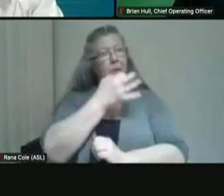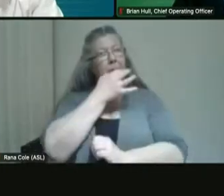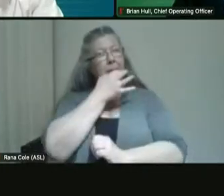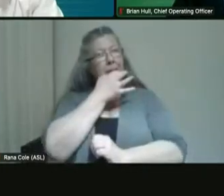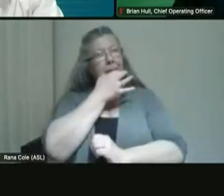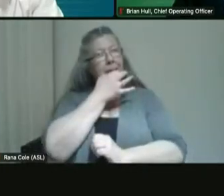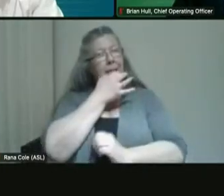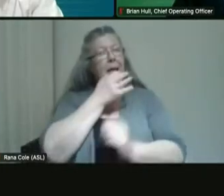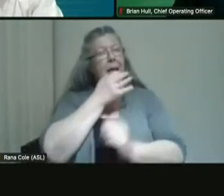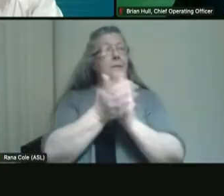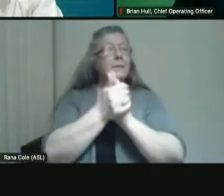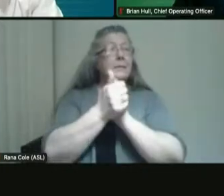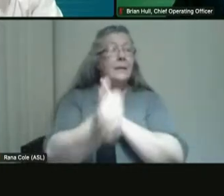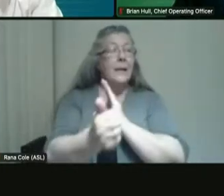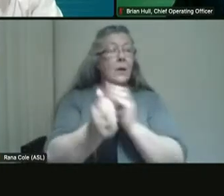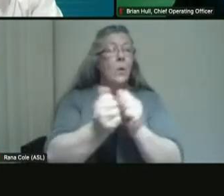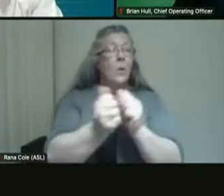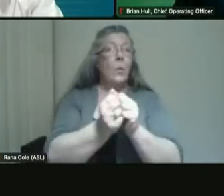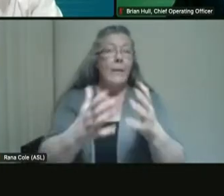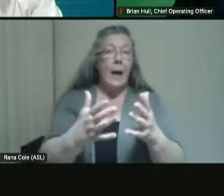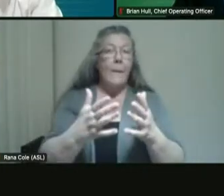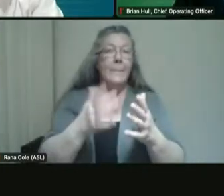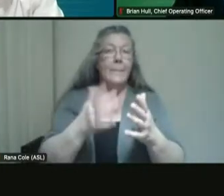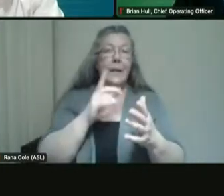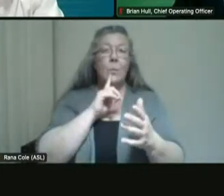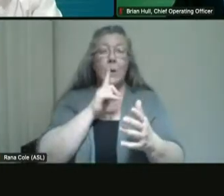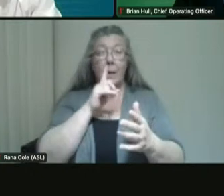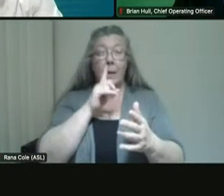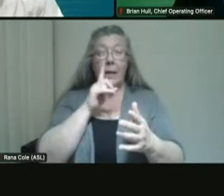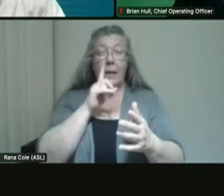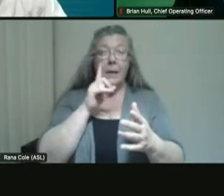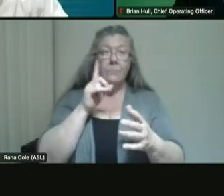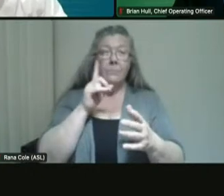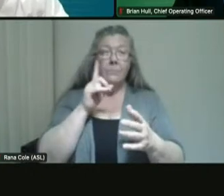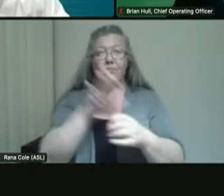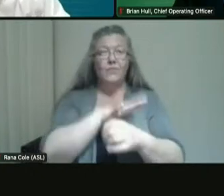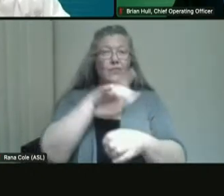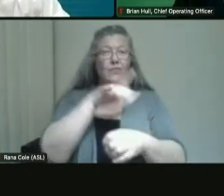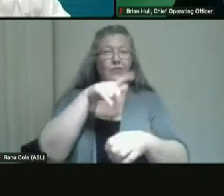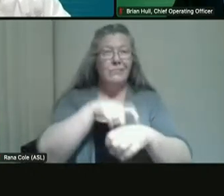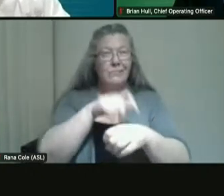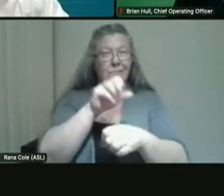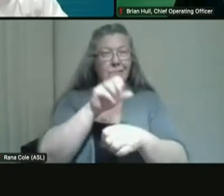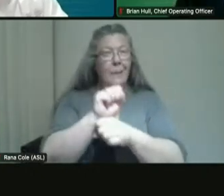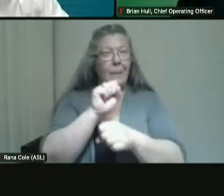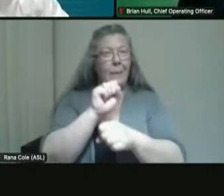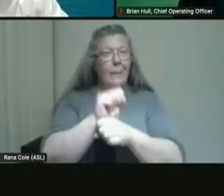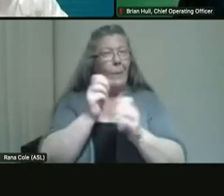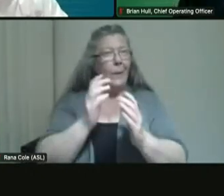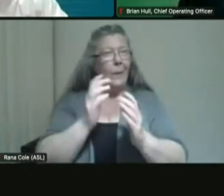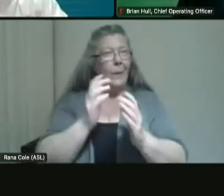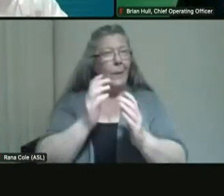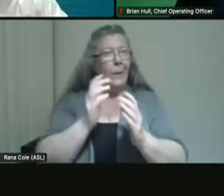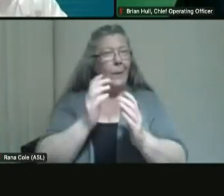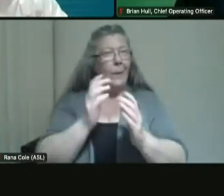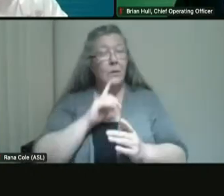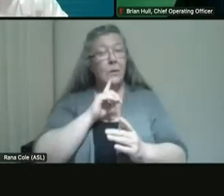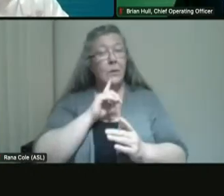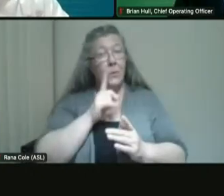without the commitment. So there is a space and some value to our TPT